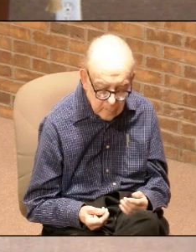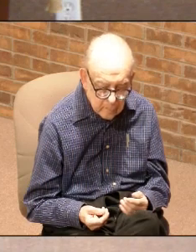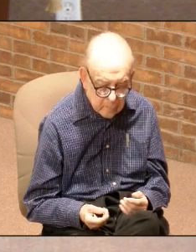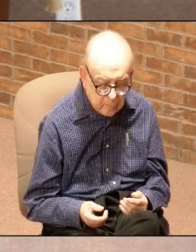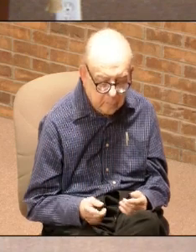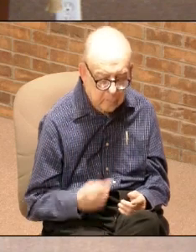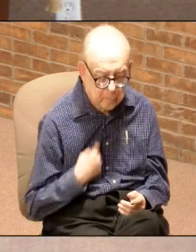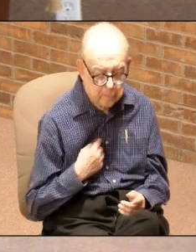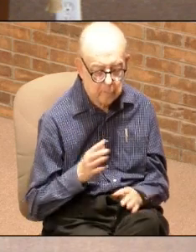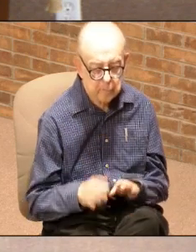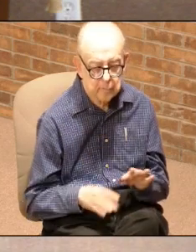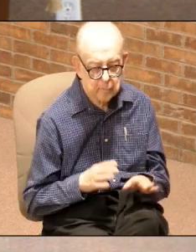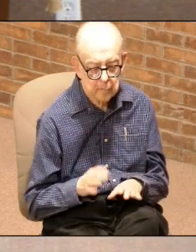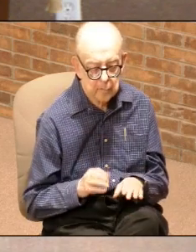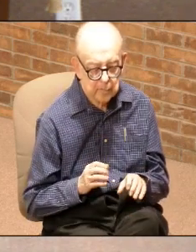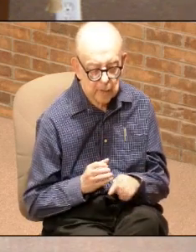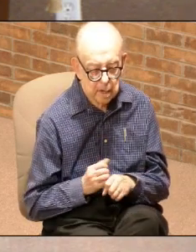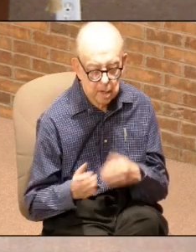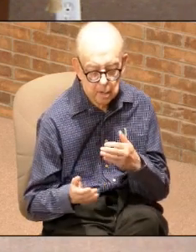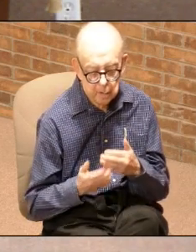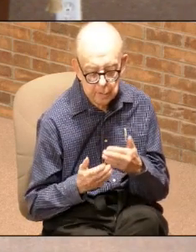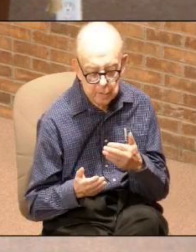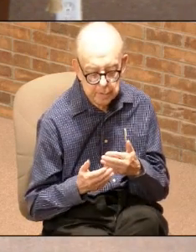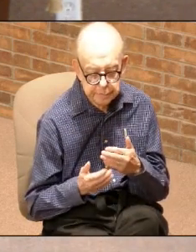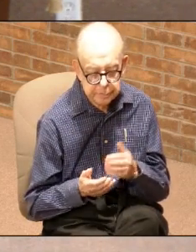As I'm walking, yes, I'm getting closer.